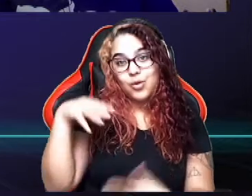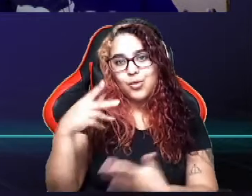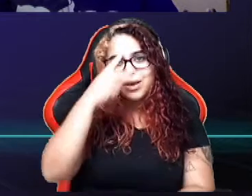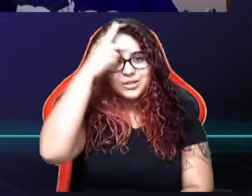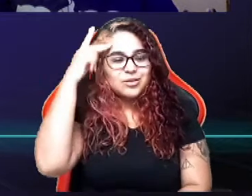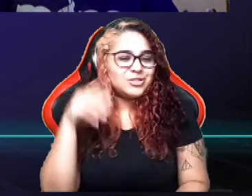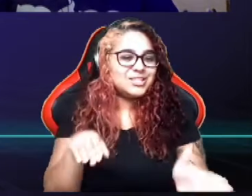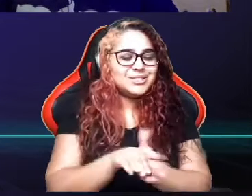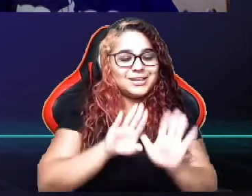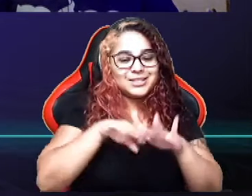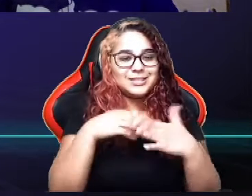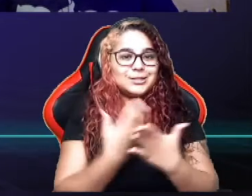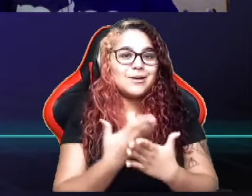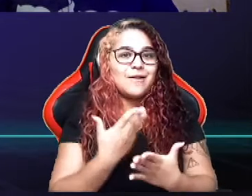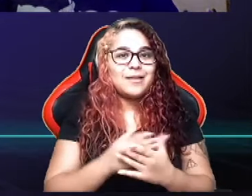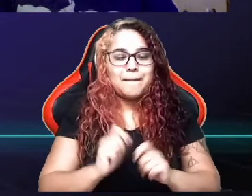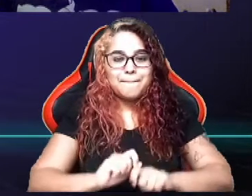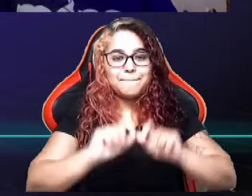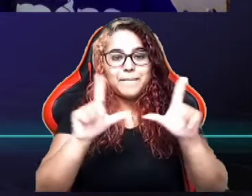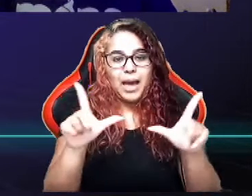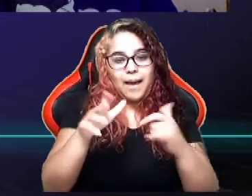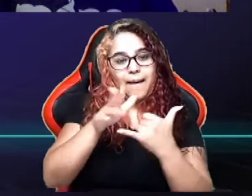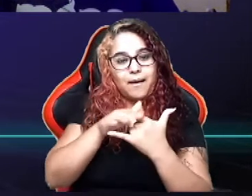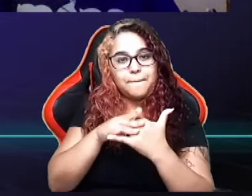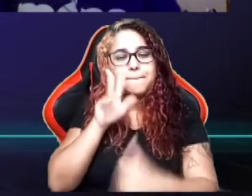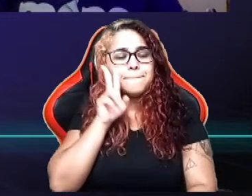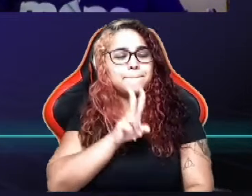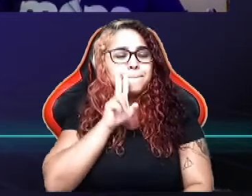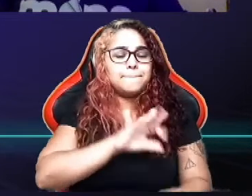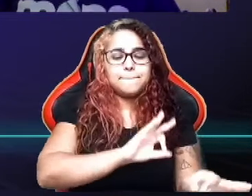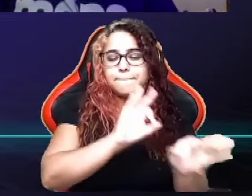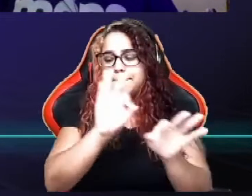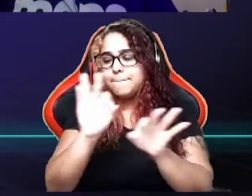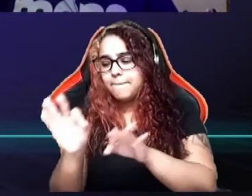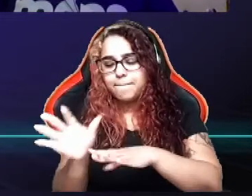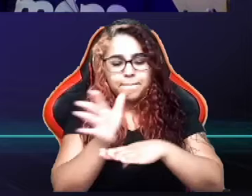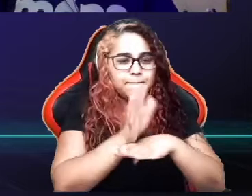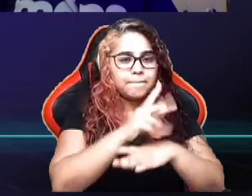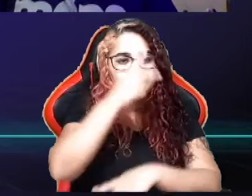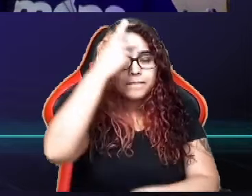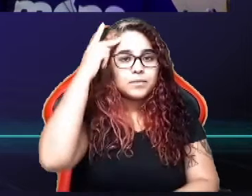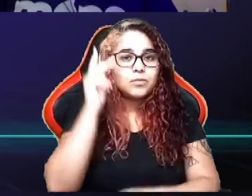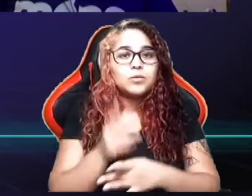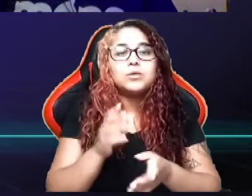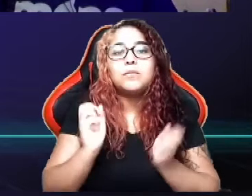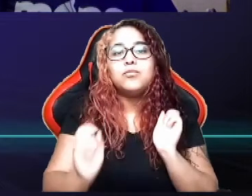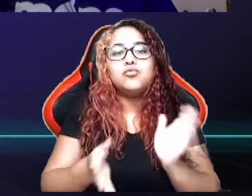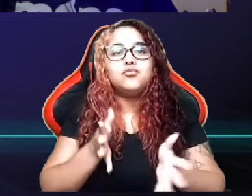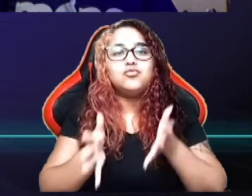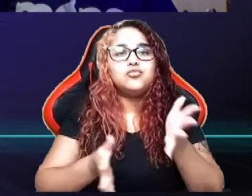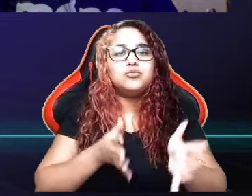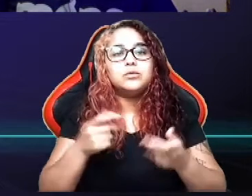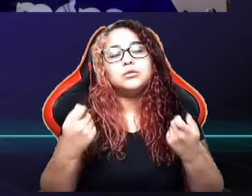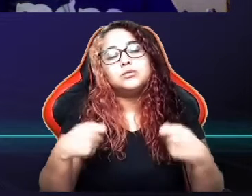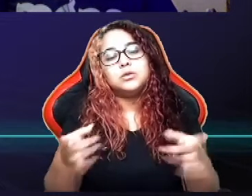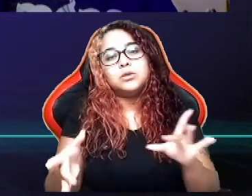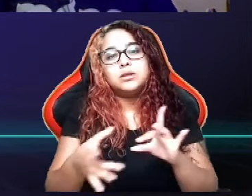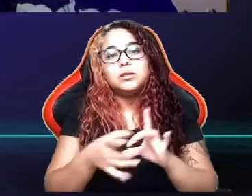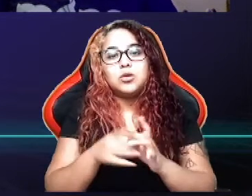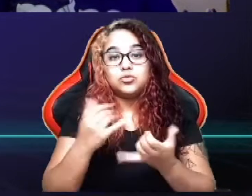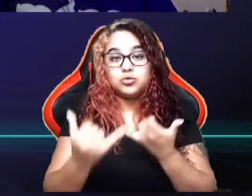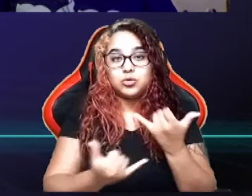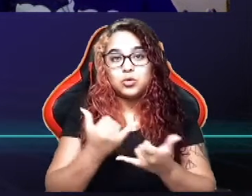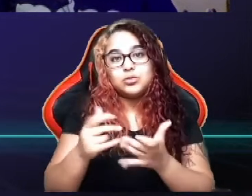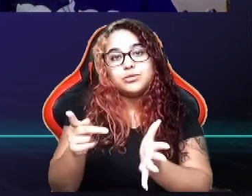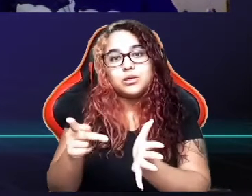basis. When they come from school, they're not turning on the TV, they're watching YouTube and watching these games. So if we can connect the game